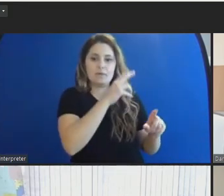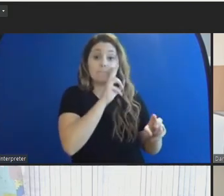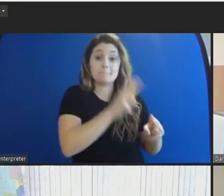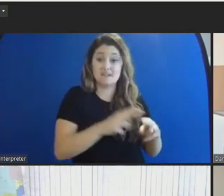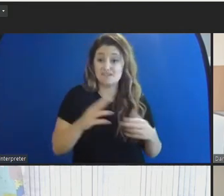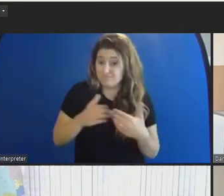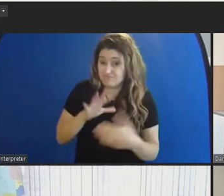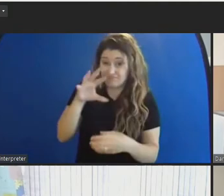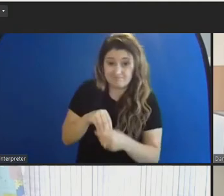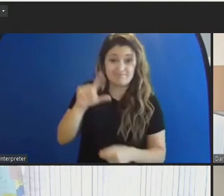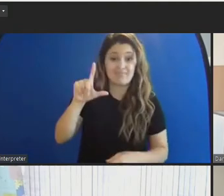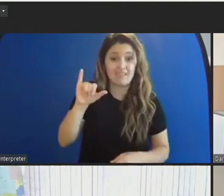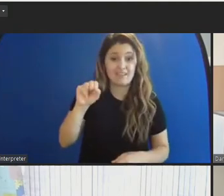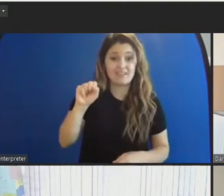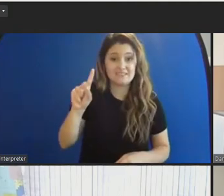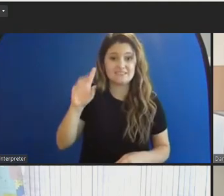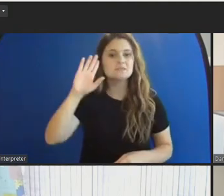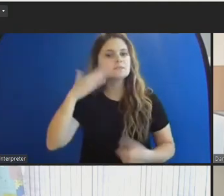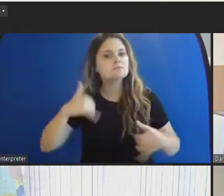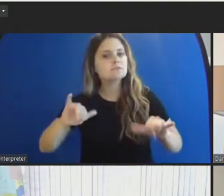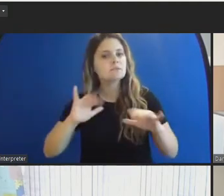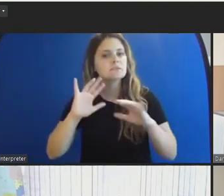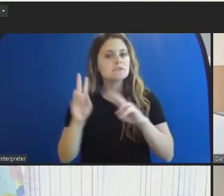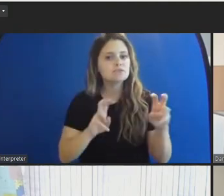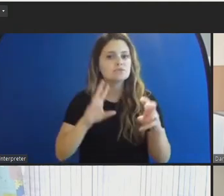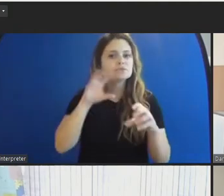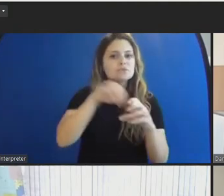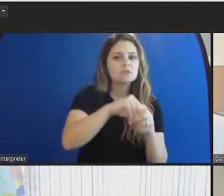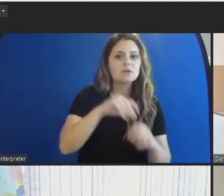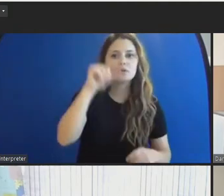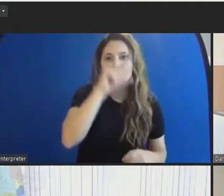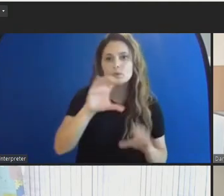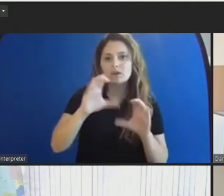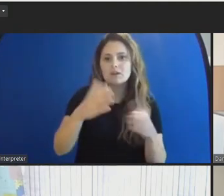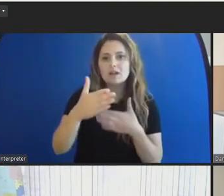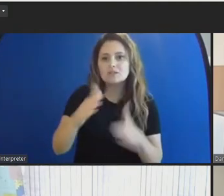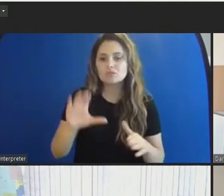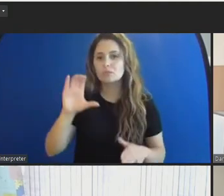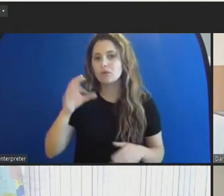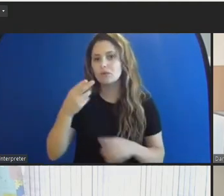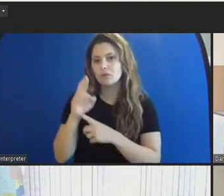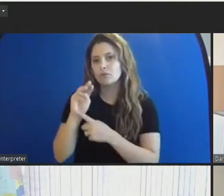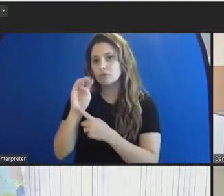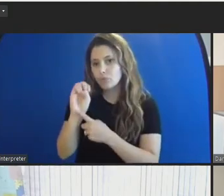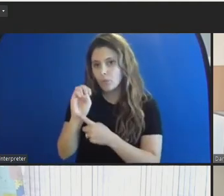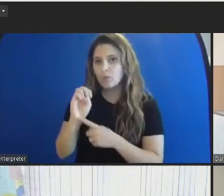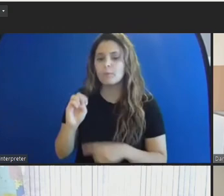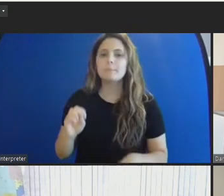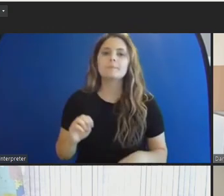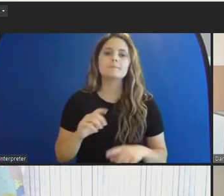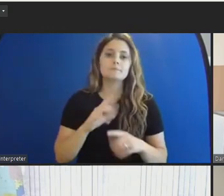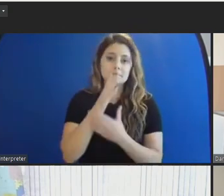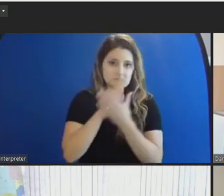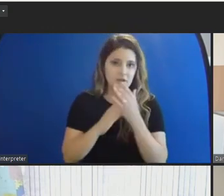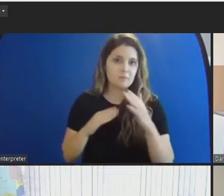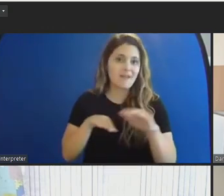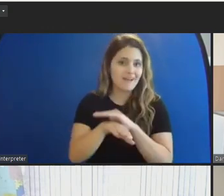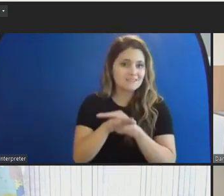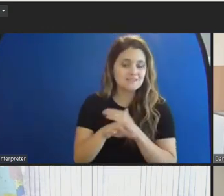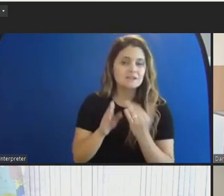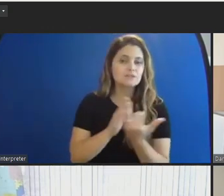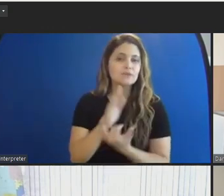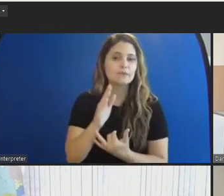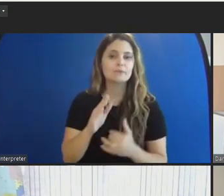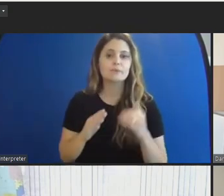LSD, there seems to be issues getting onto Google Classroom via their Chrome tablets, but some have been able to access via